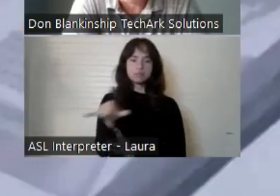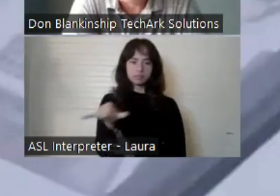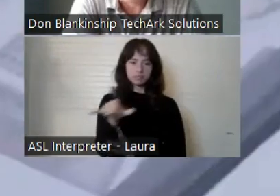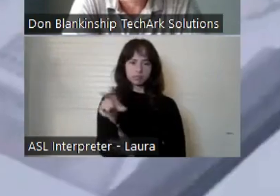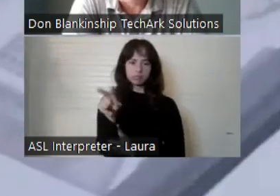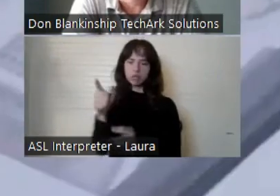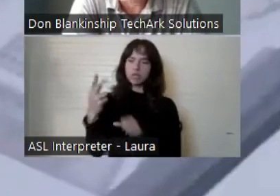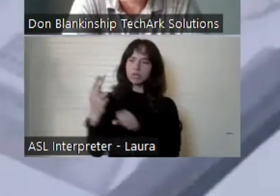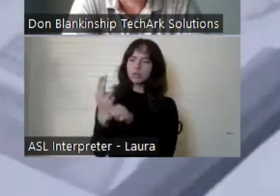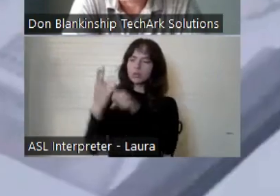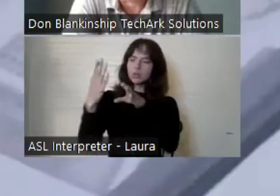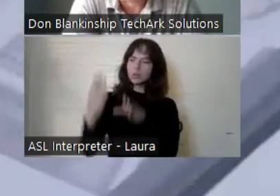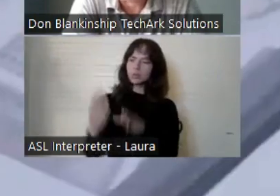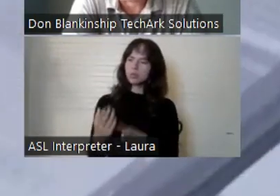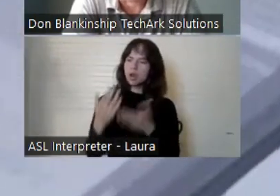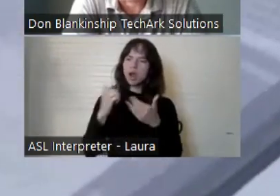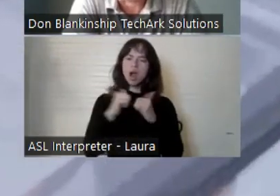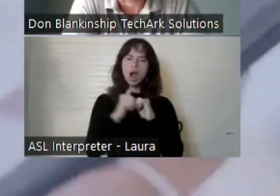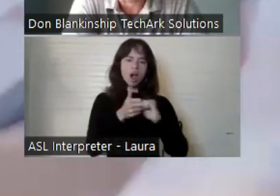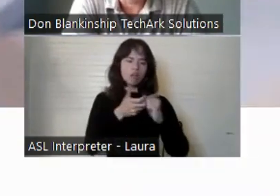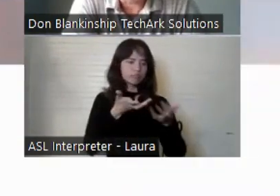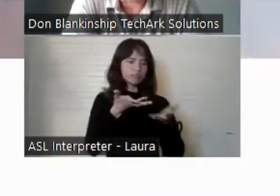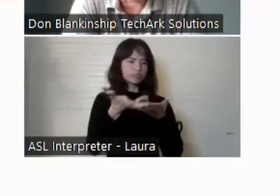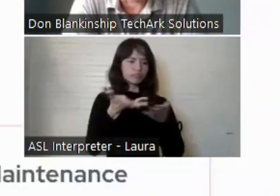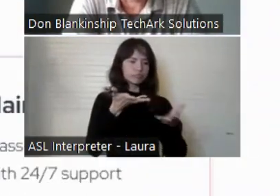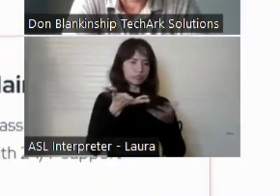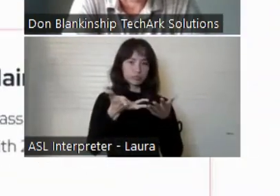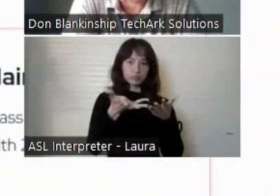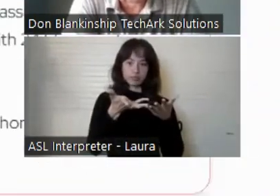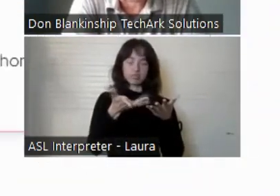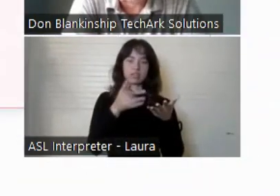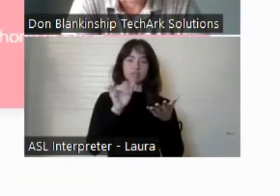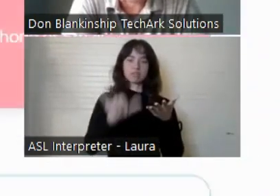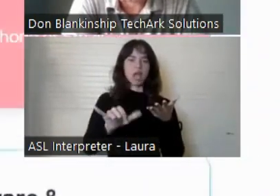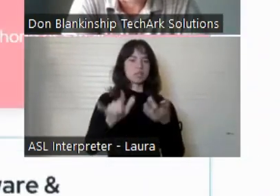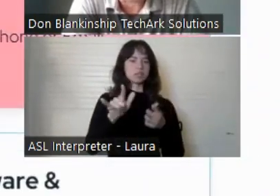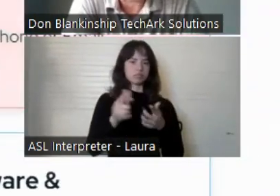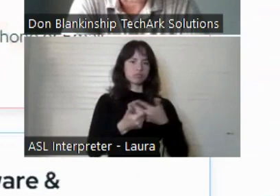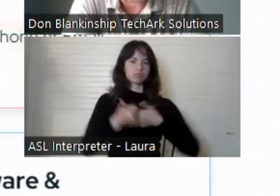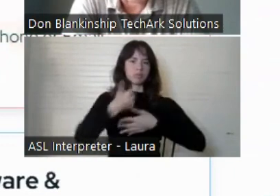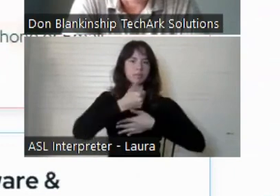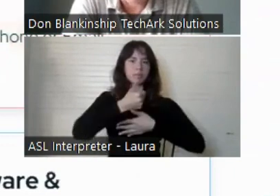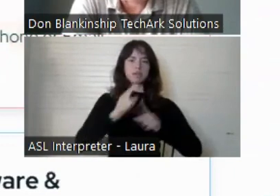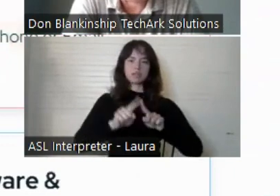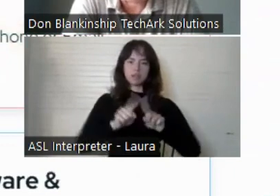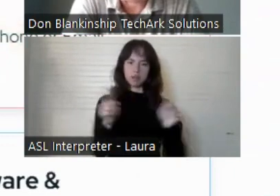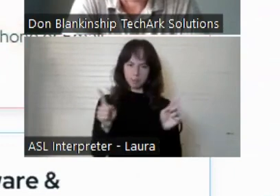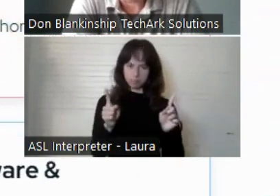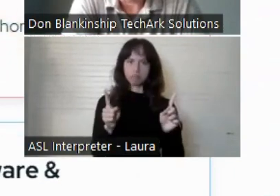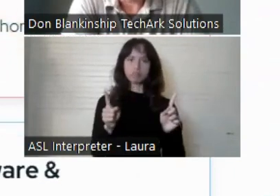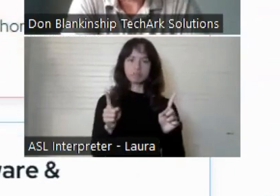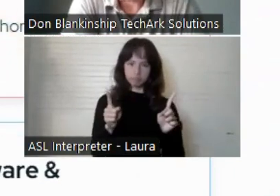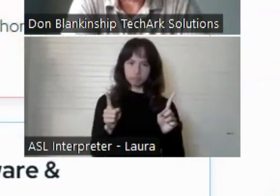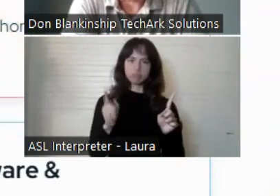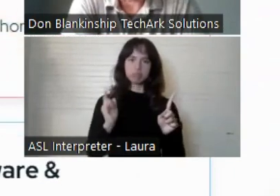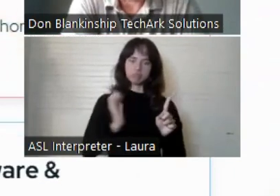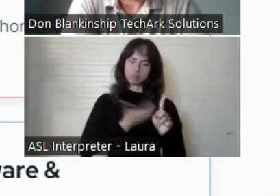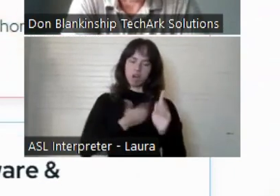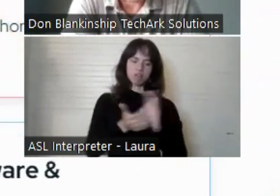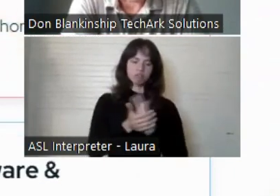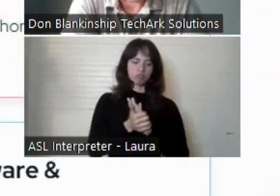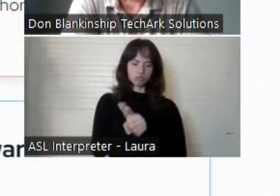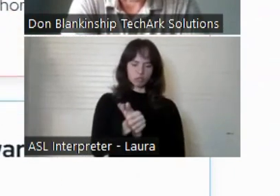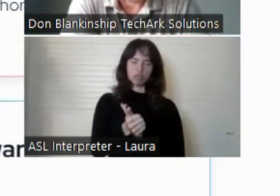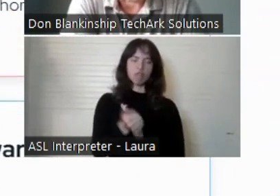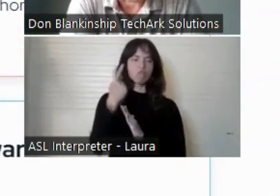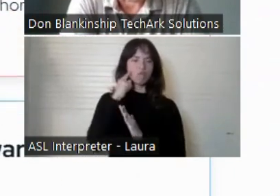piece of software or that app is really the primary difference. But we do have extensive experience in both software and app development. And then last